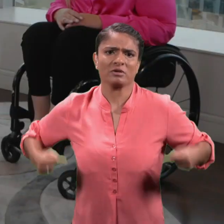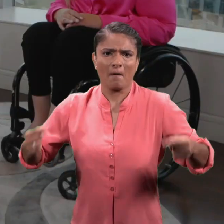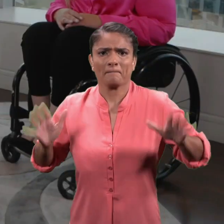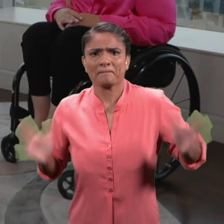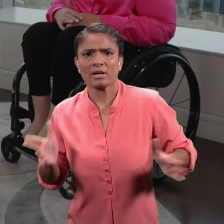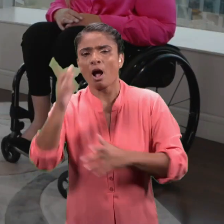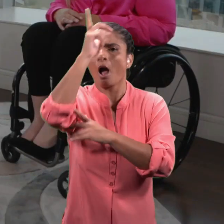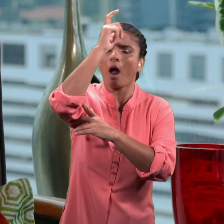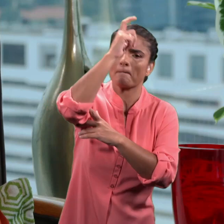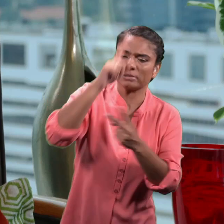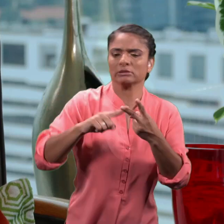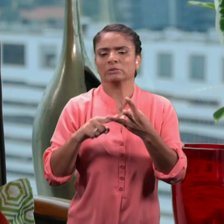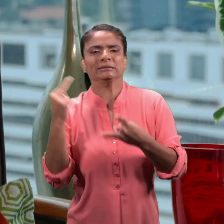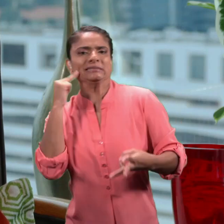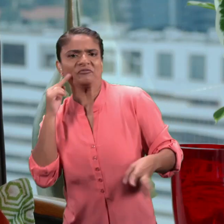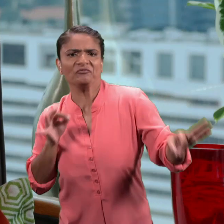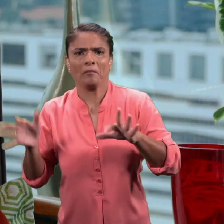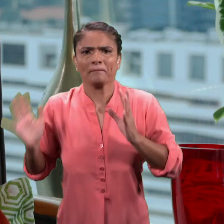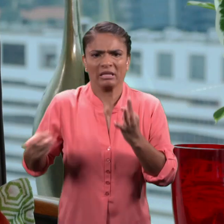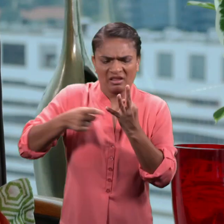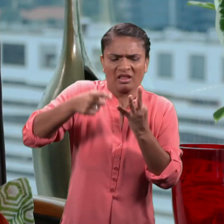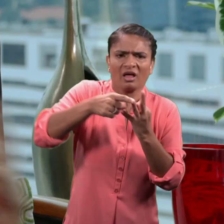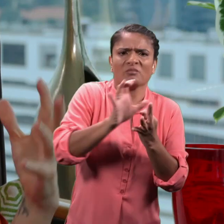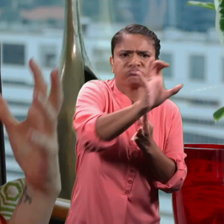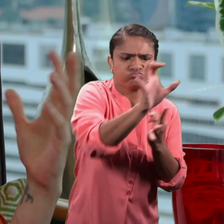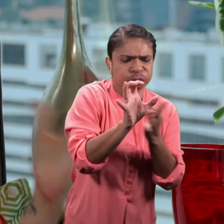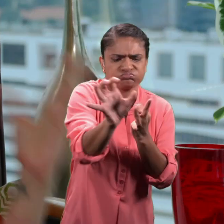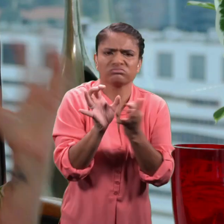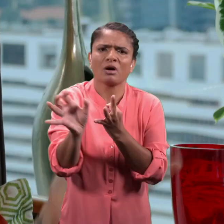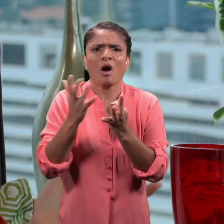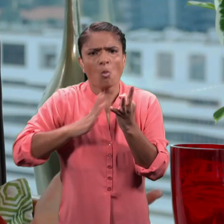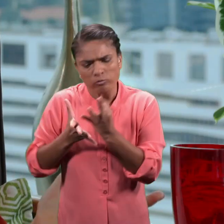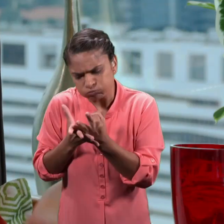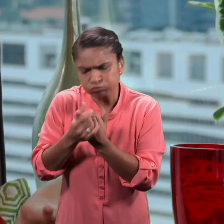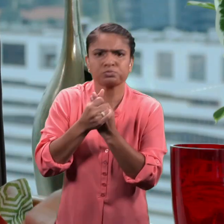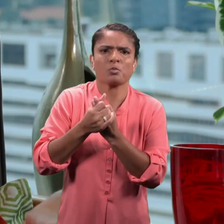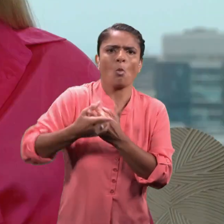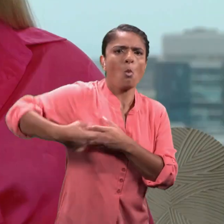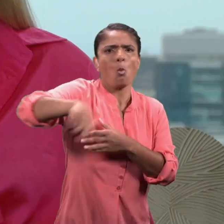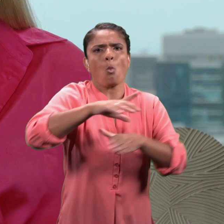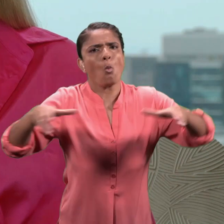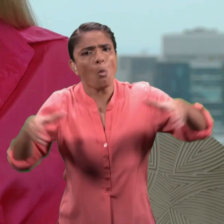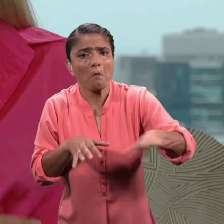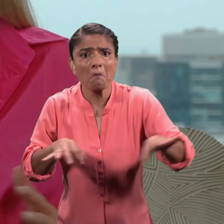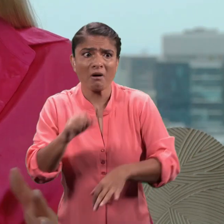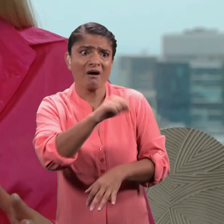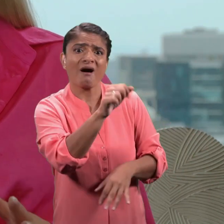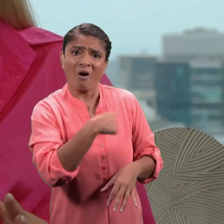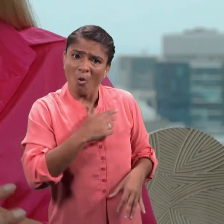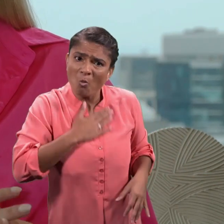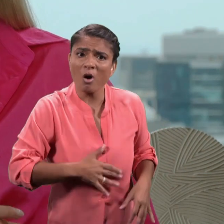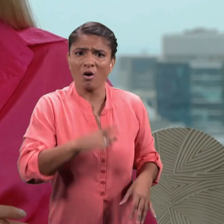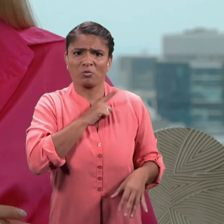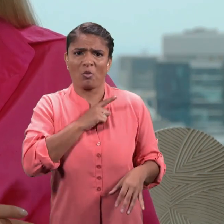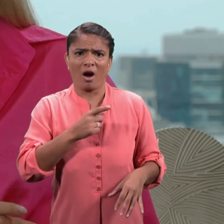Wheelchair, Miss Albinism South Africa, Miss Deaf South Africa, and have just one platform where everyone is celebrated together? I think that would be